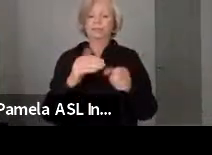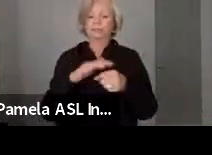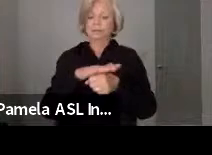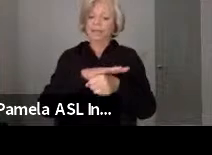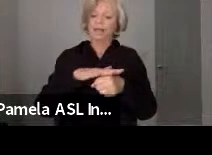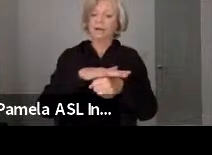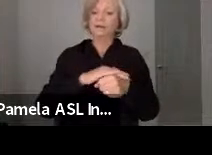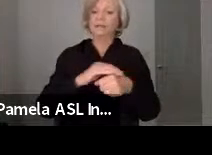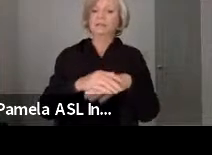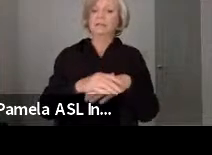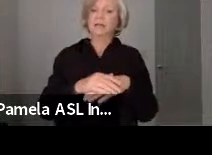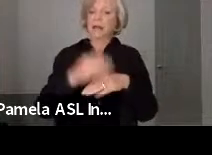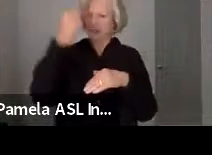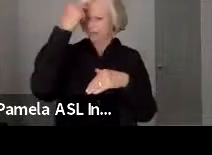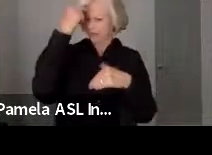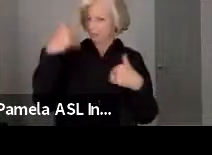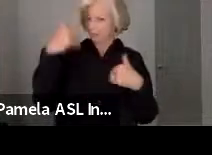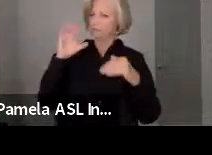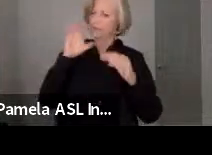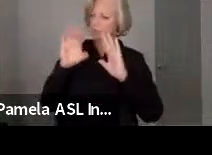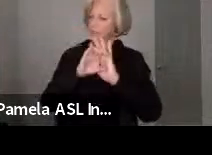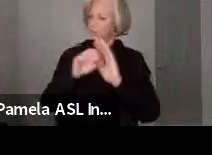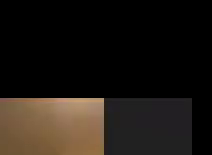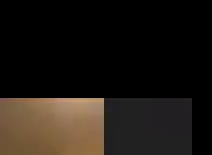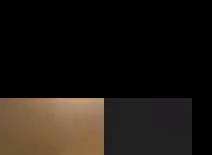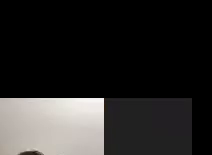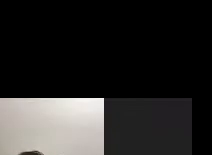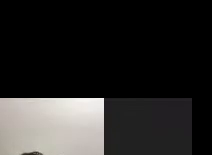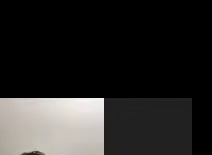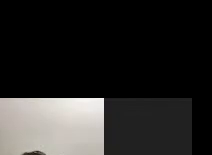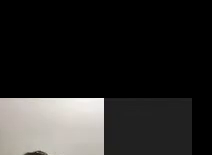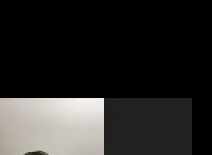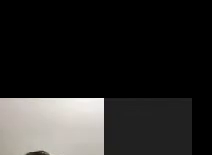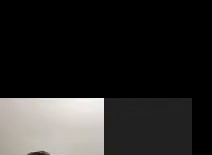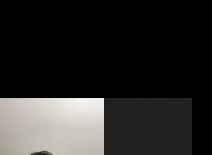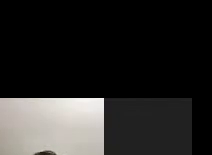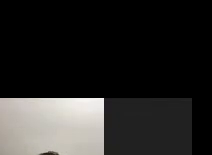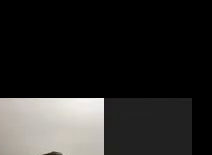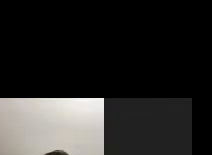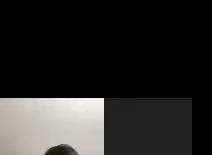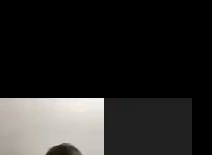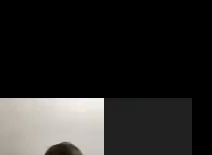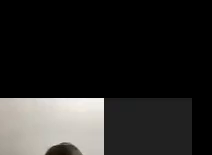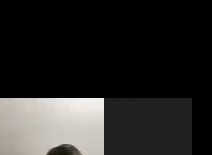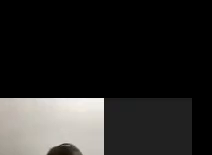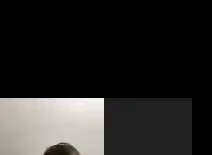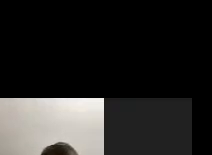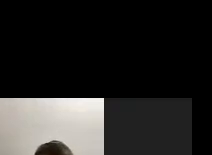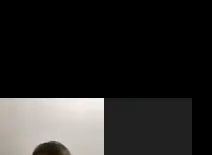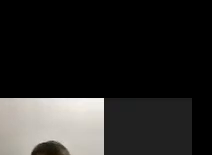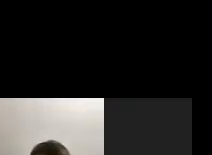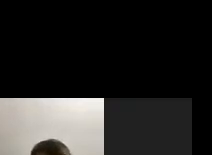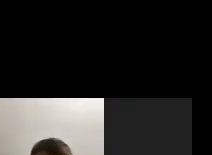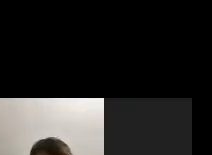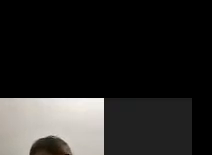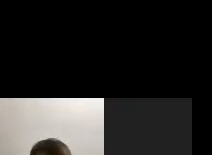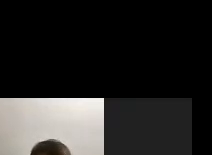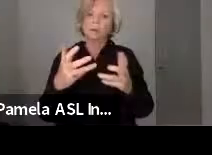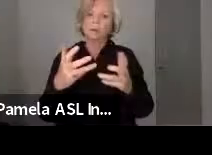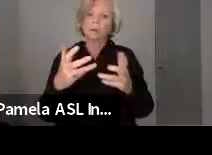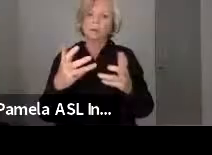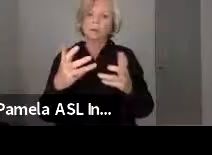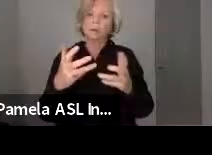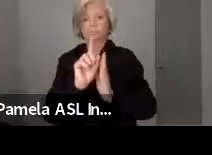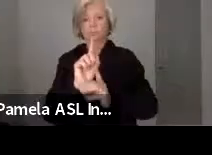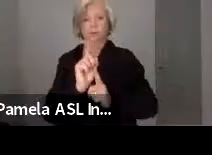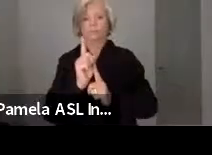of her. I'm not seeing it come up, but maybe at some point we'll see that photograph. But I want to just take a moment of silence for our